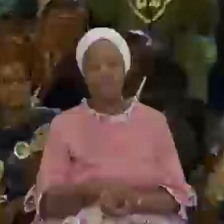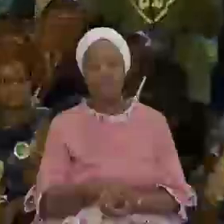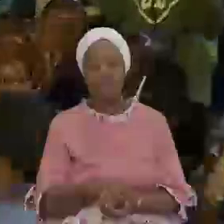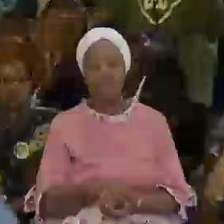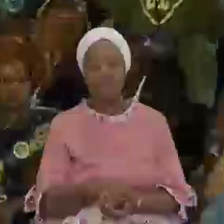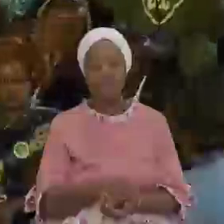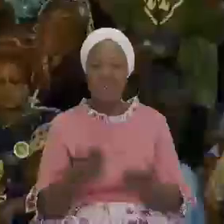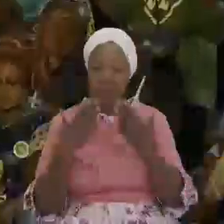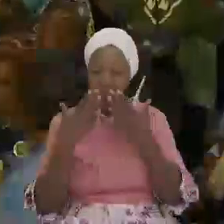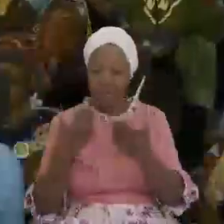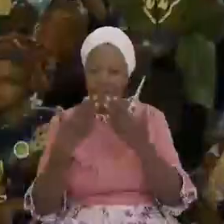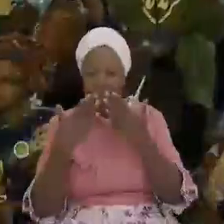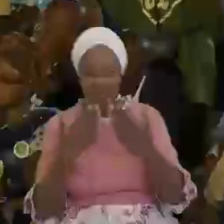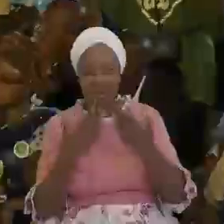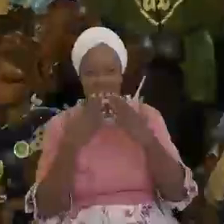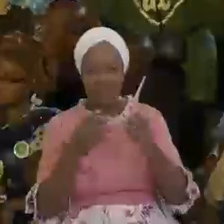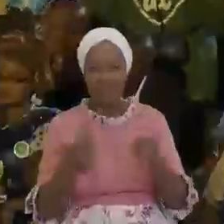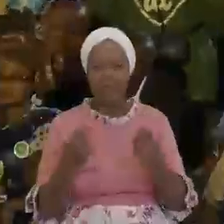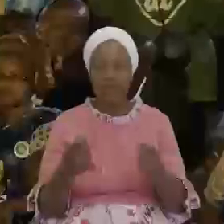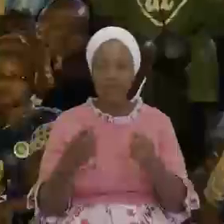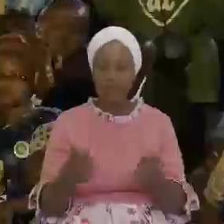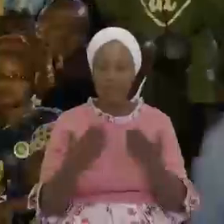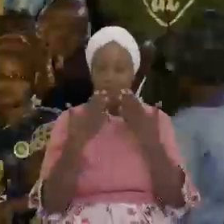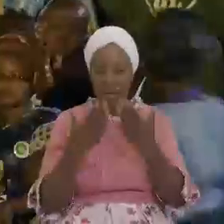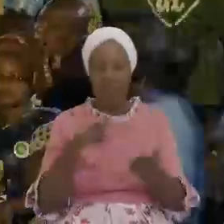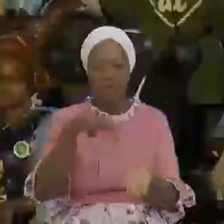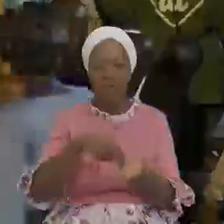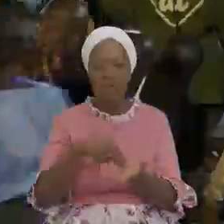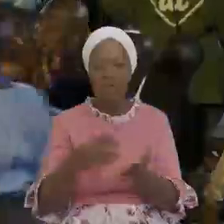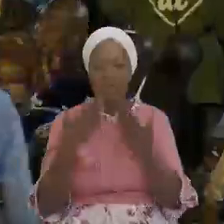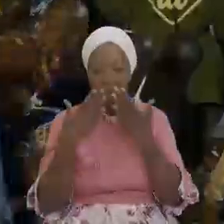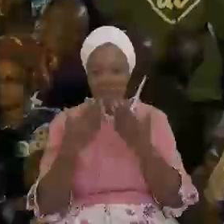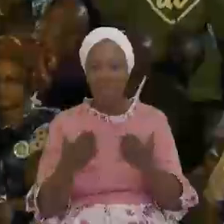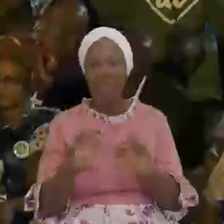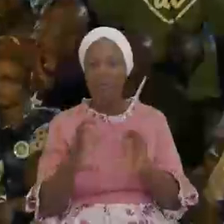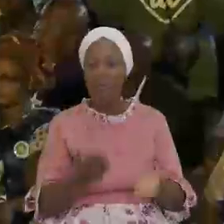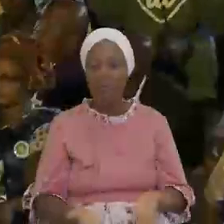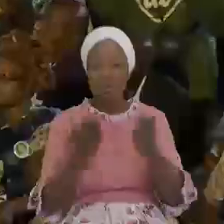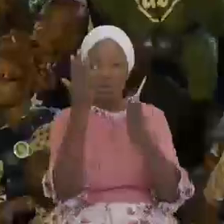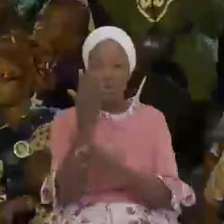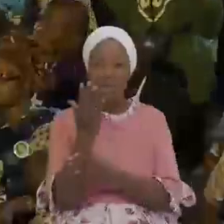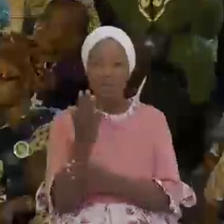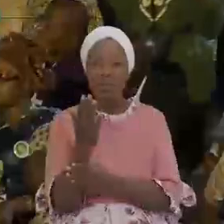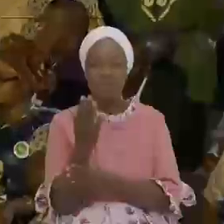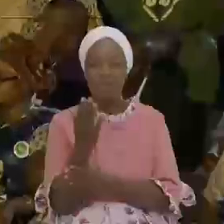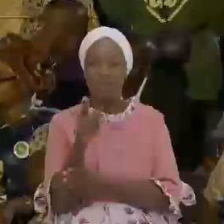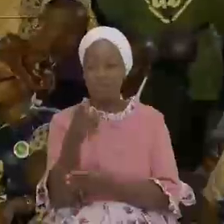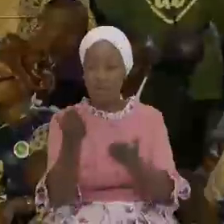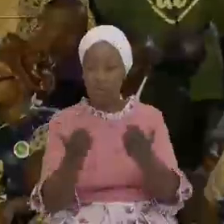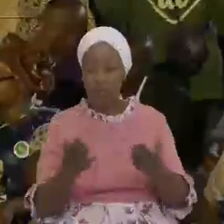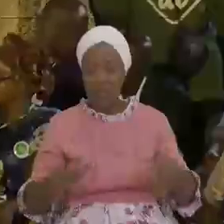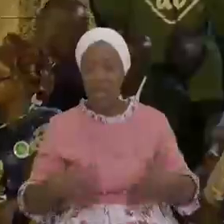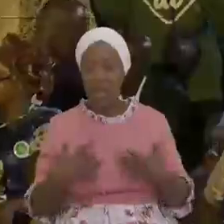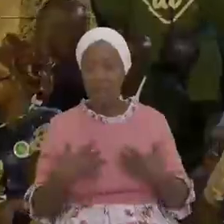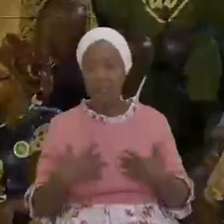Thank you, thank you. Quickly, quickly, stand up. If you're raising up your hand, you want